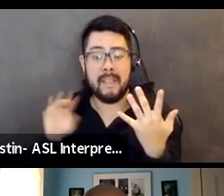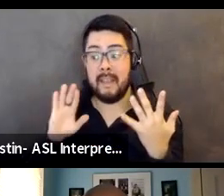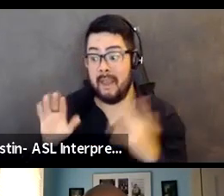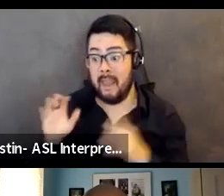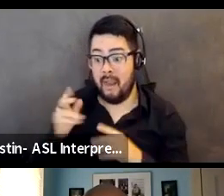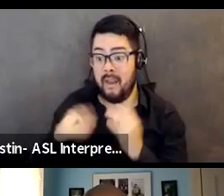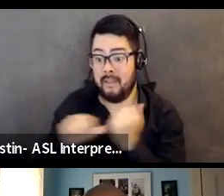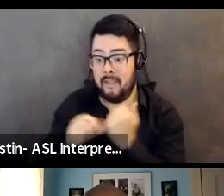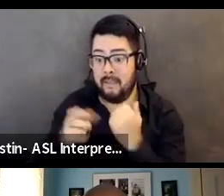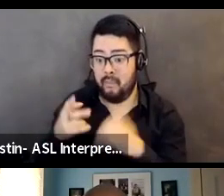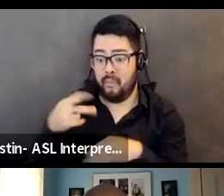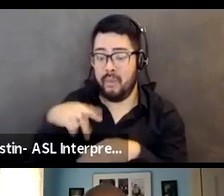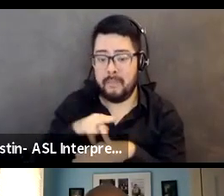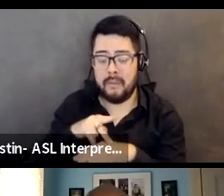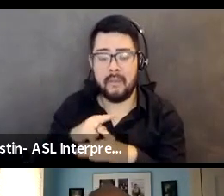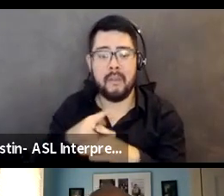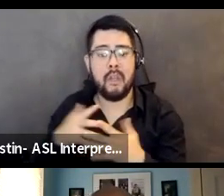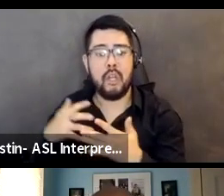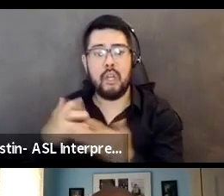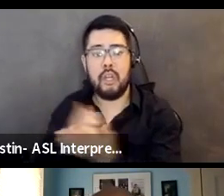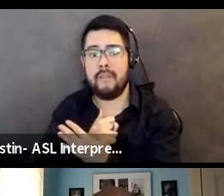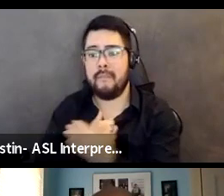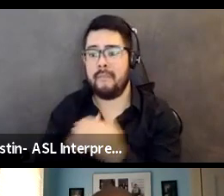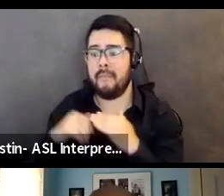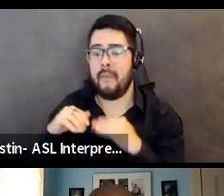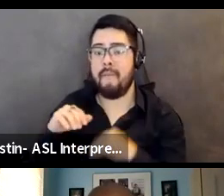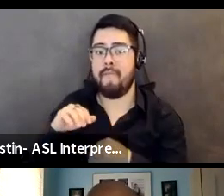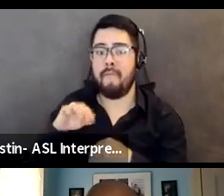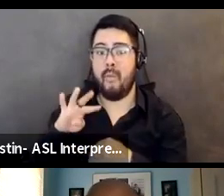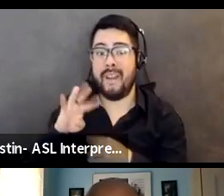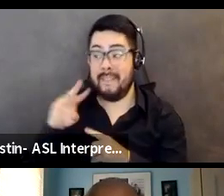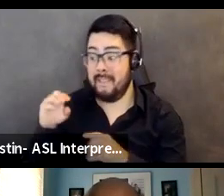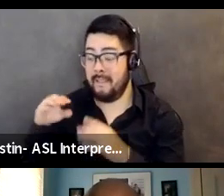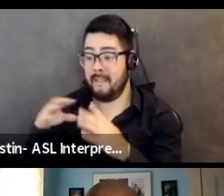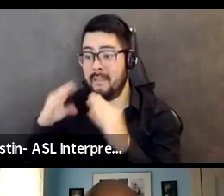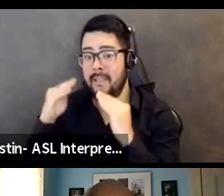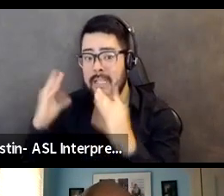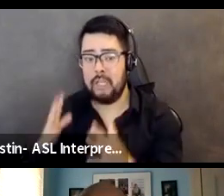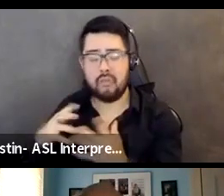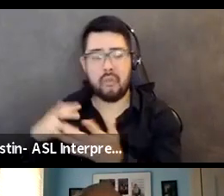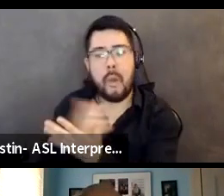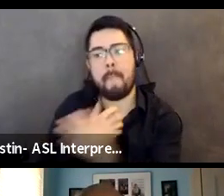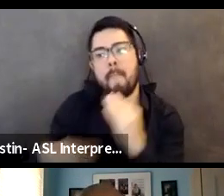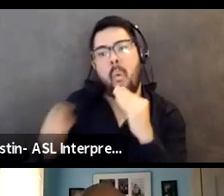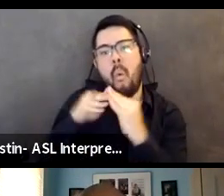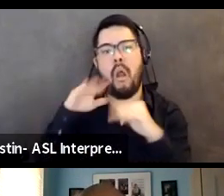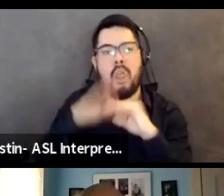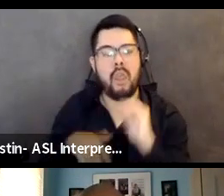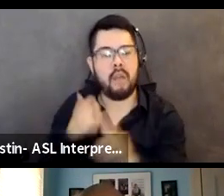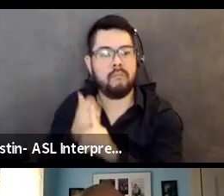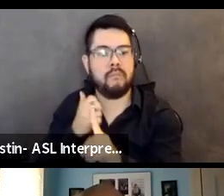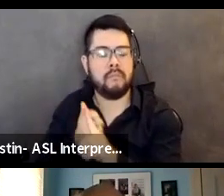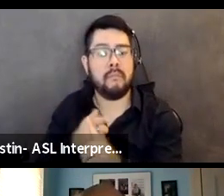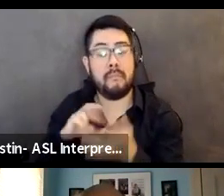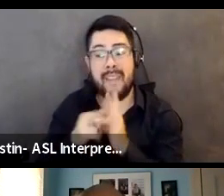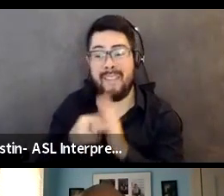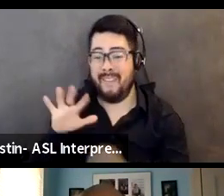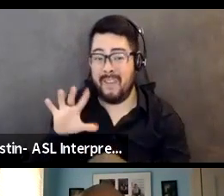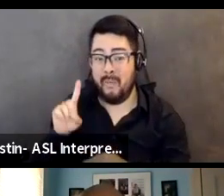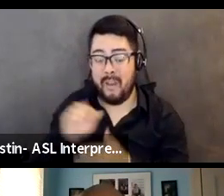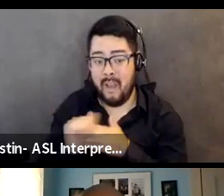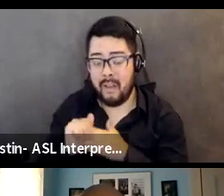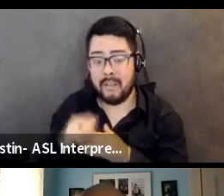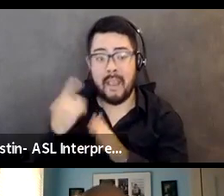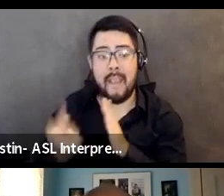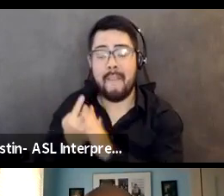46 of the 48 teachers he supervises that makes absolutely no sense he makes 51 dollars an hour and the